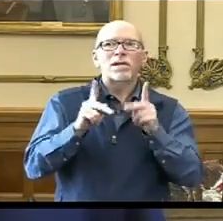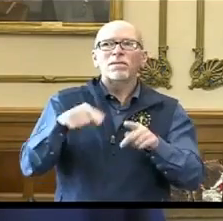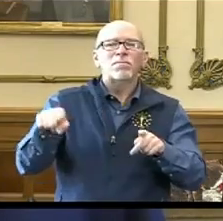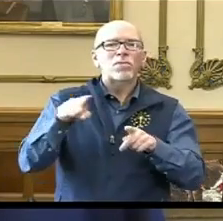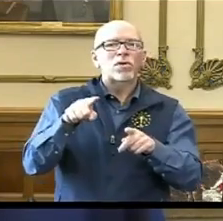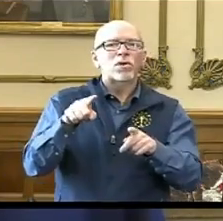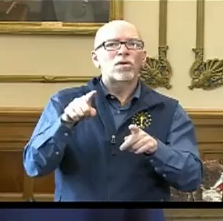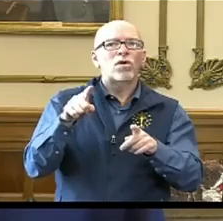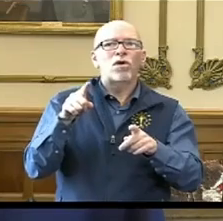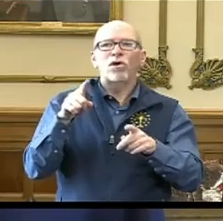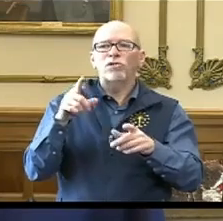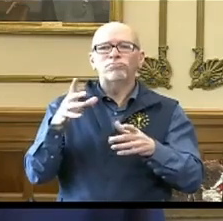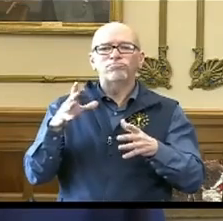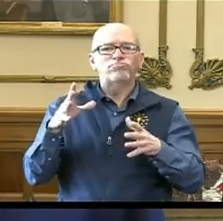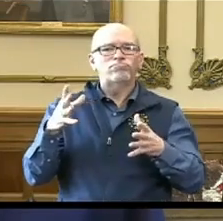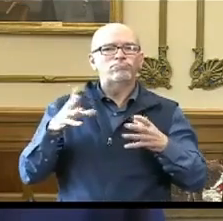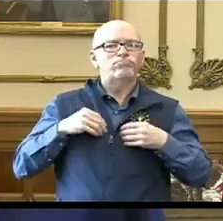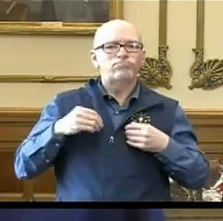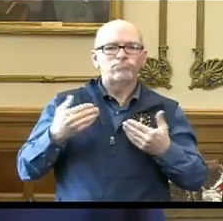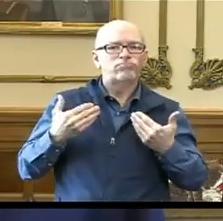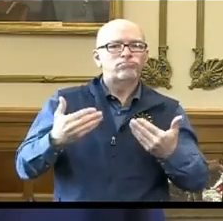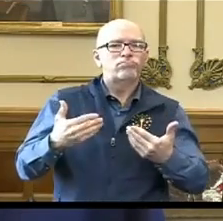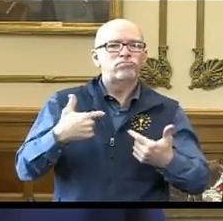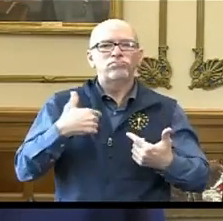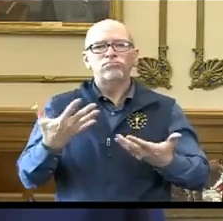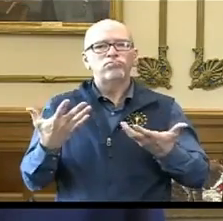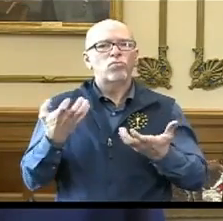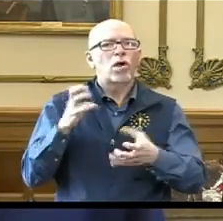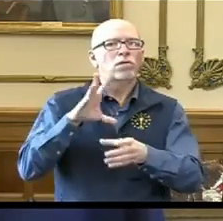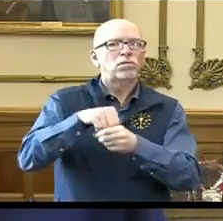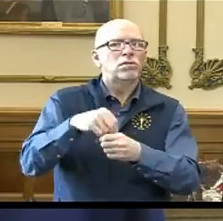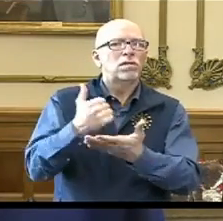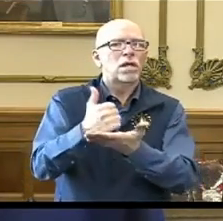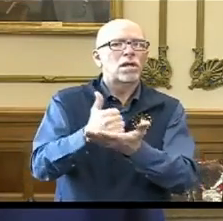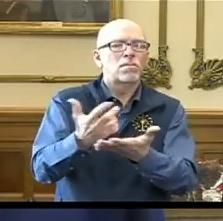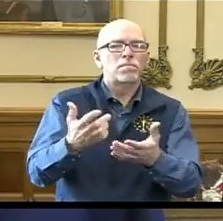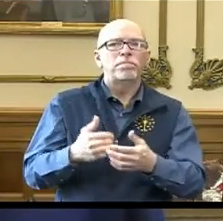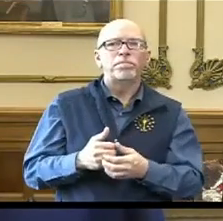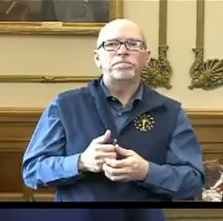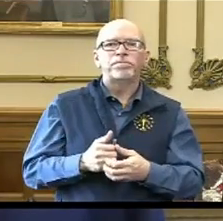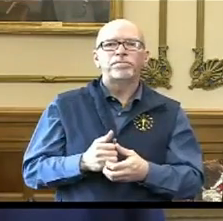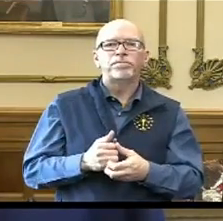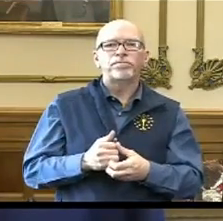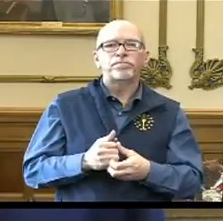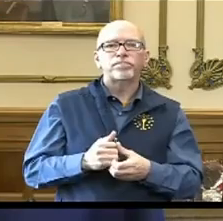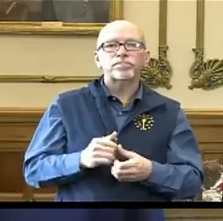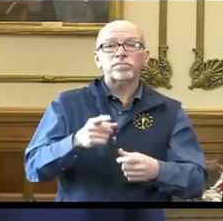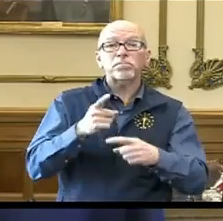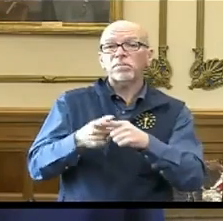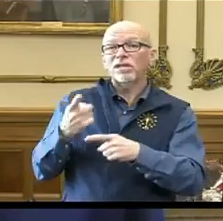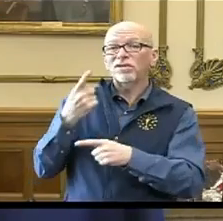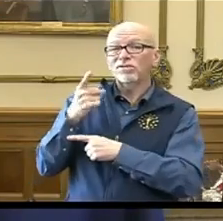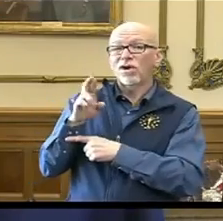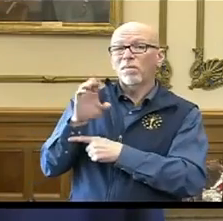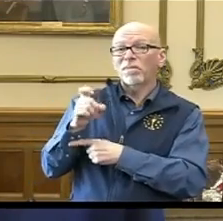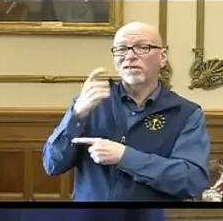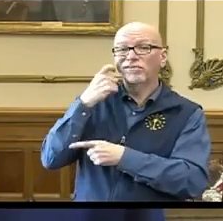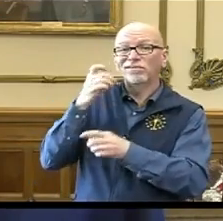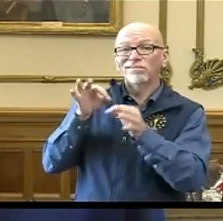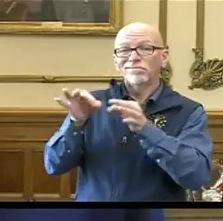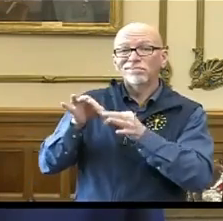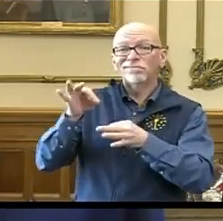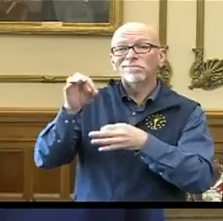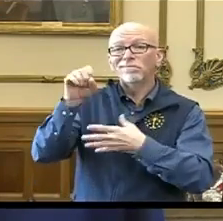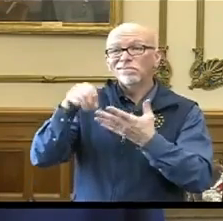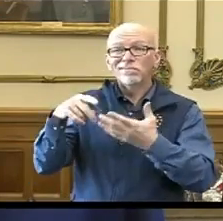up to fill the void or stand in that gap and contribute. Now, that's in addition to what Dr. Box just went through, all